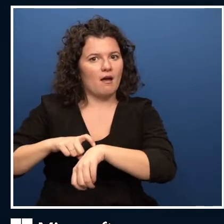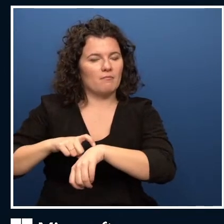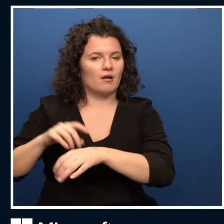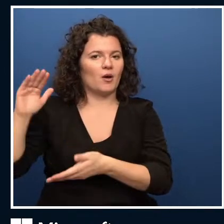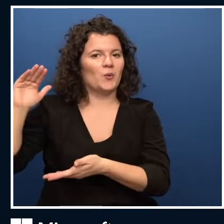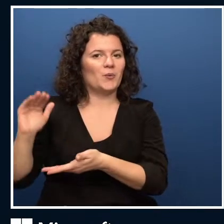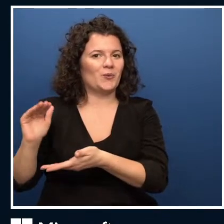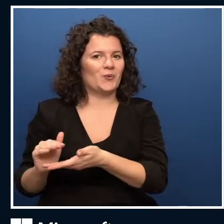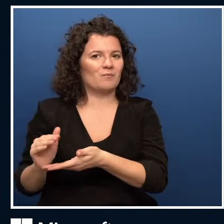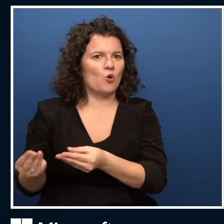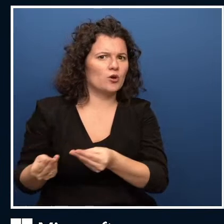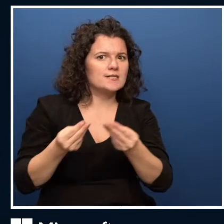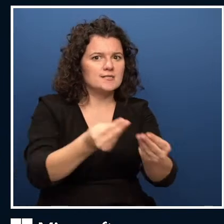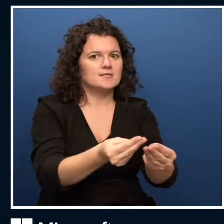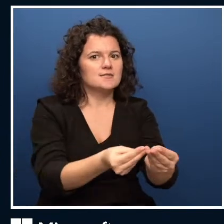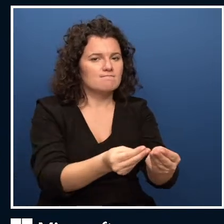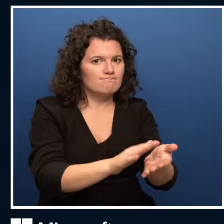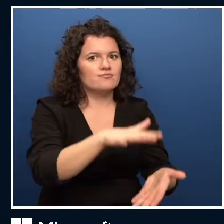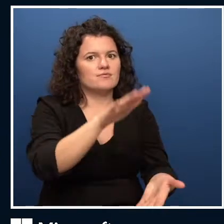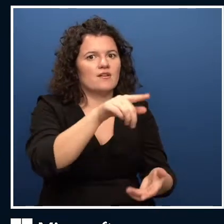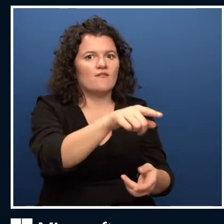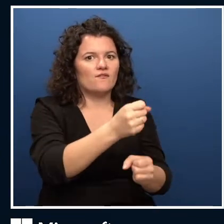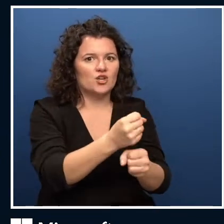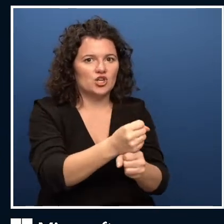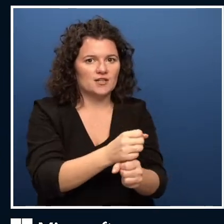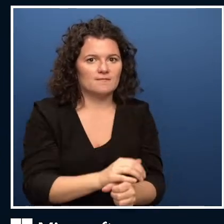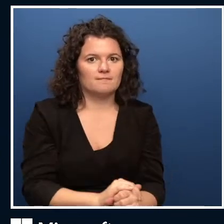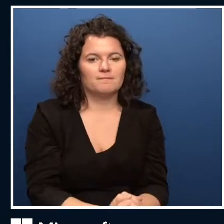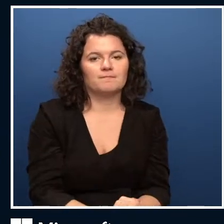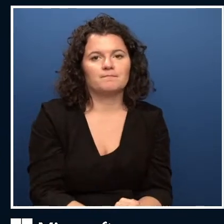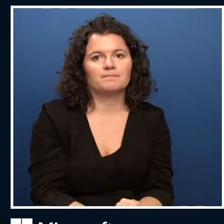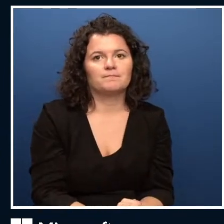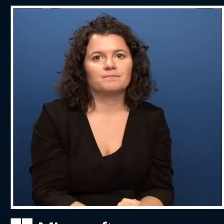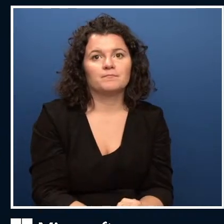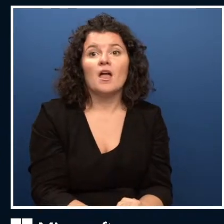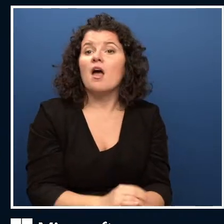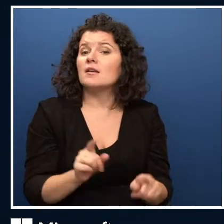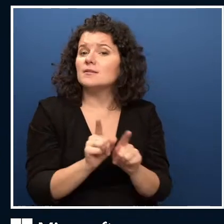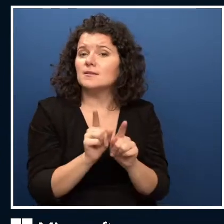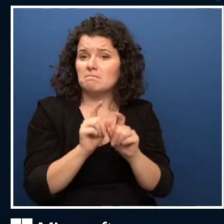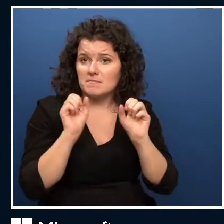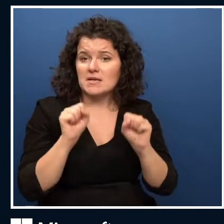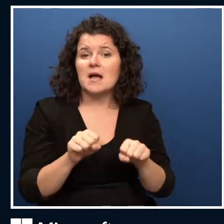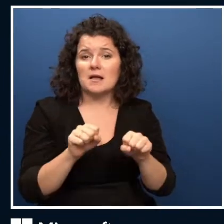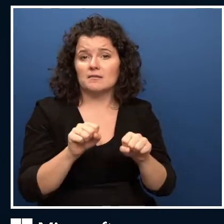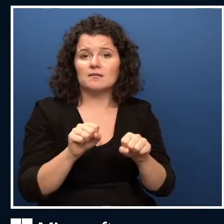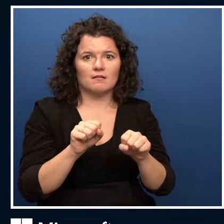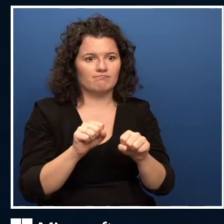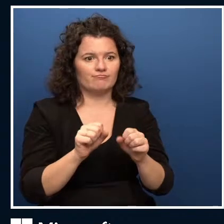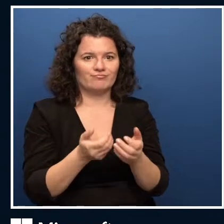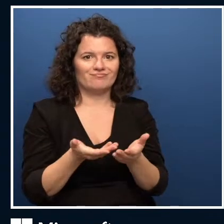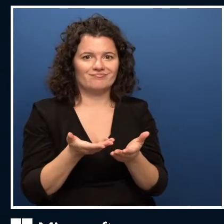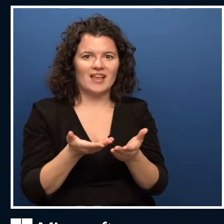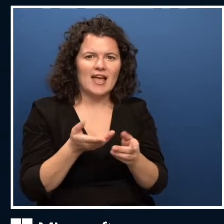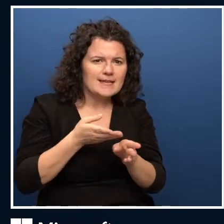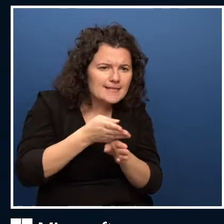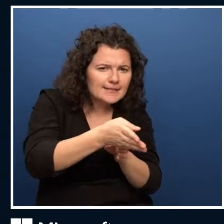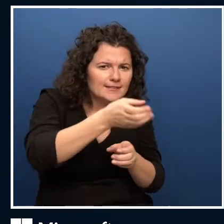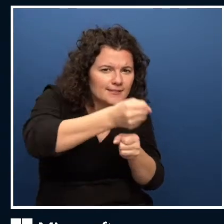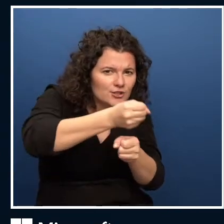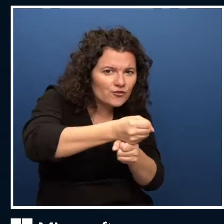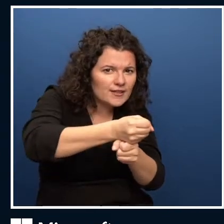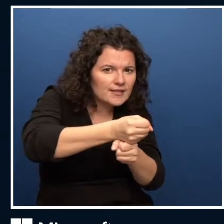probably approaching a world of highly customized services and highly customized content for